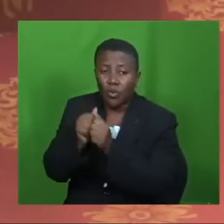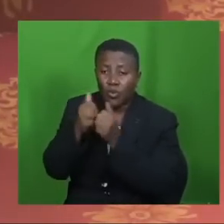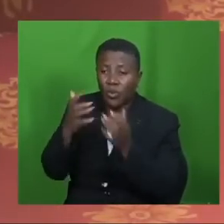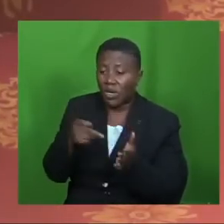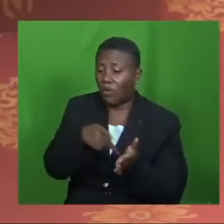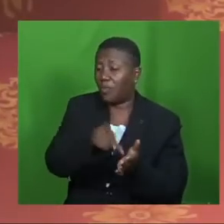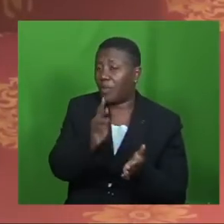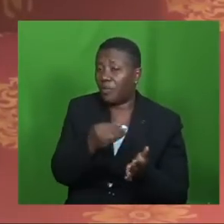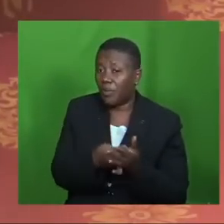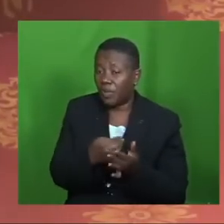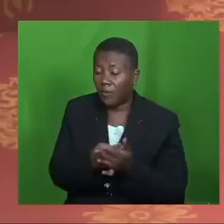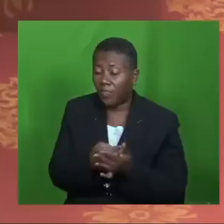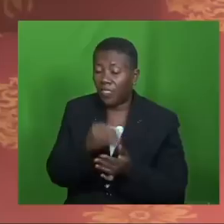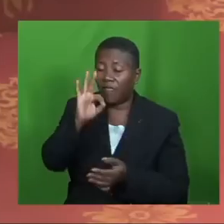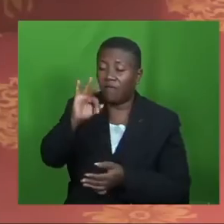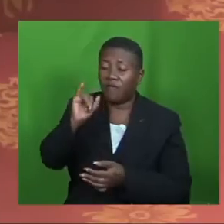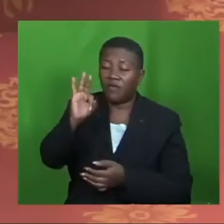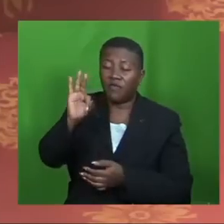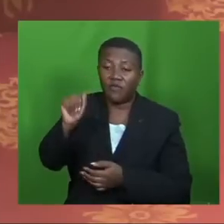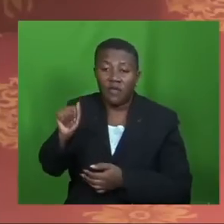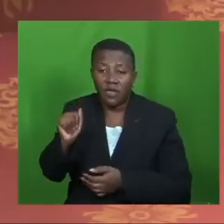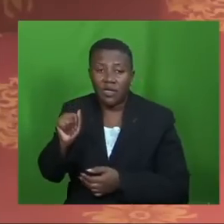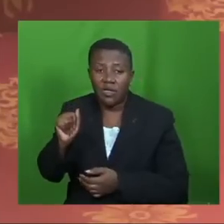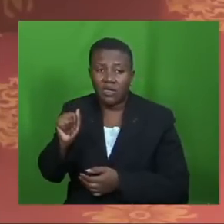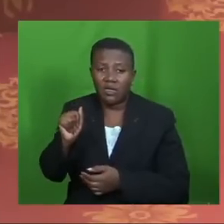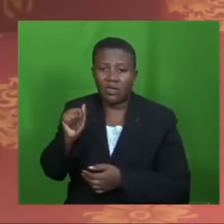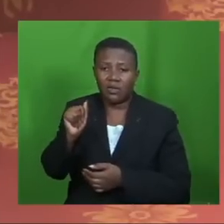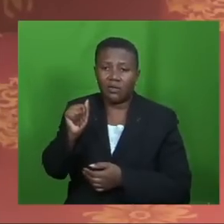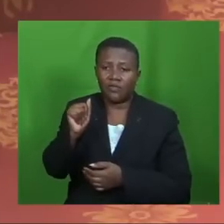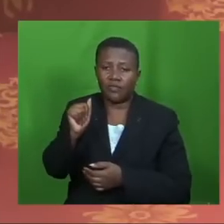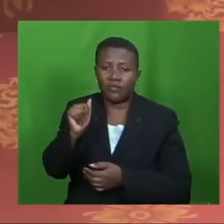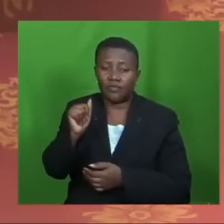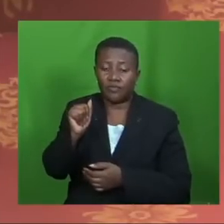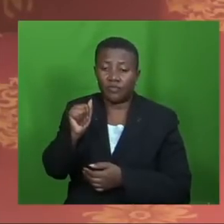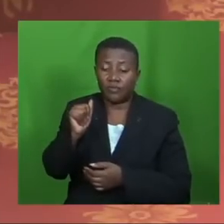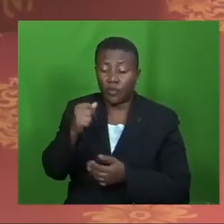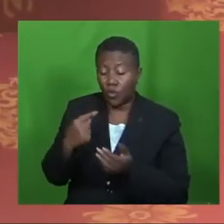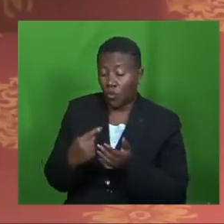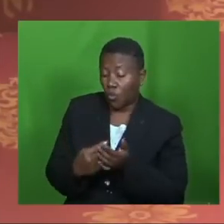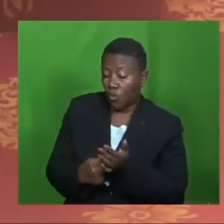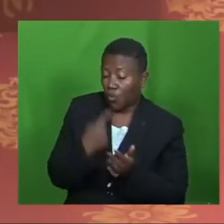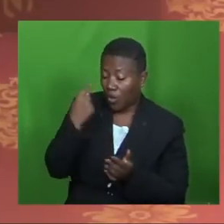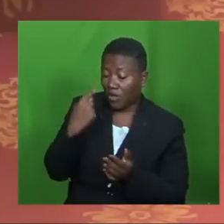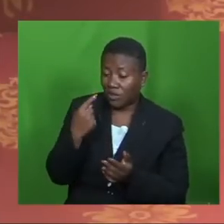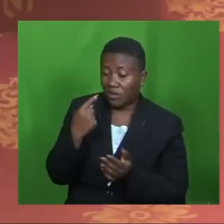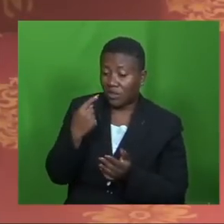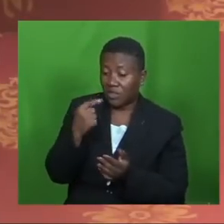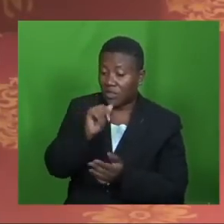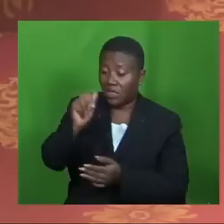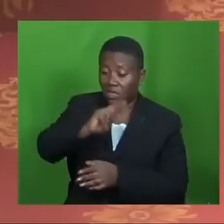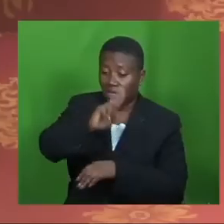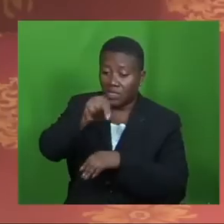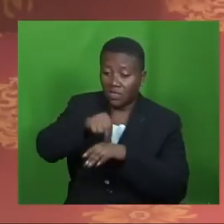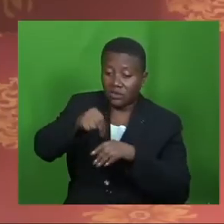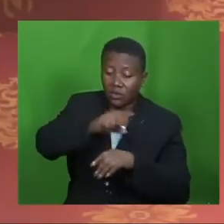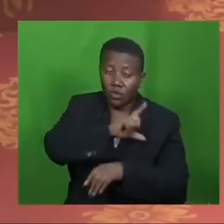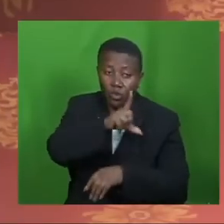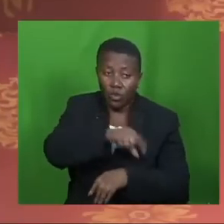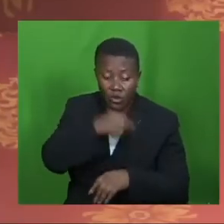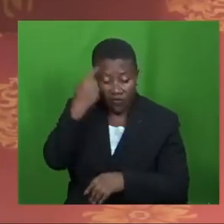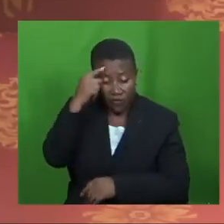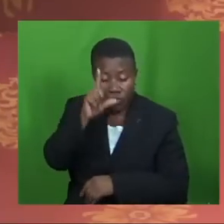the FIFA World Cup is financially rewarded. Once a nation qualifies, Mr. Speaker, for the 2022